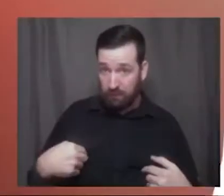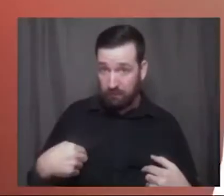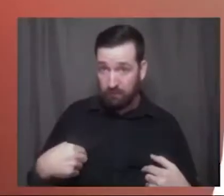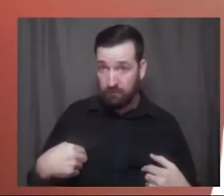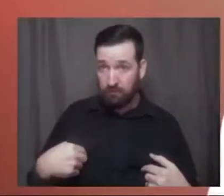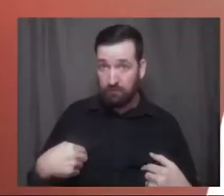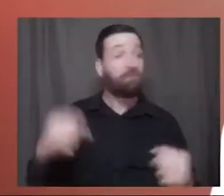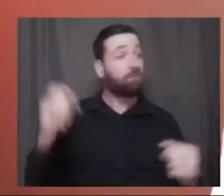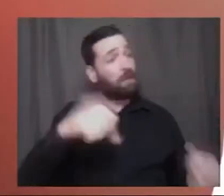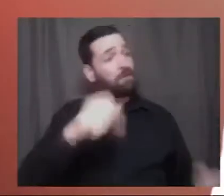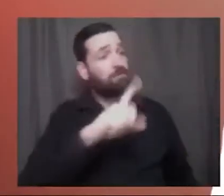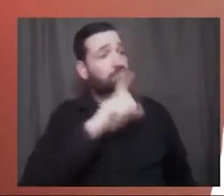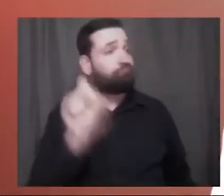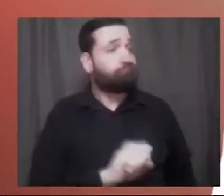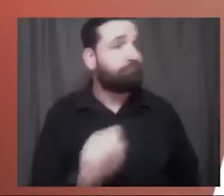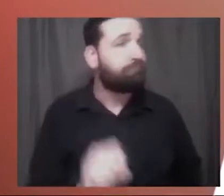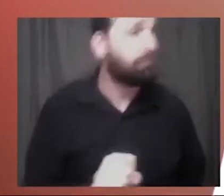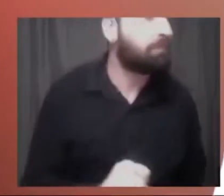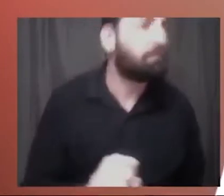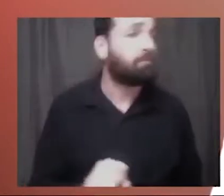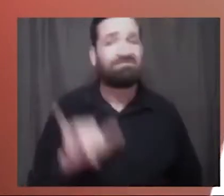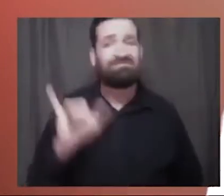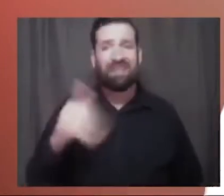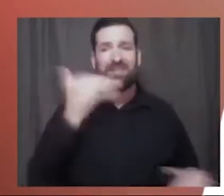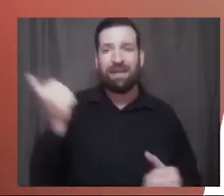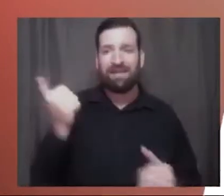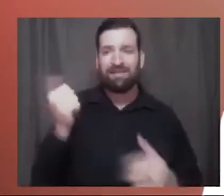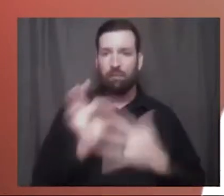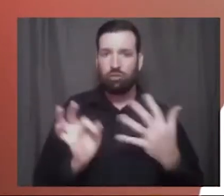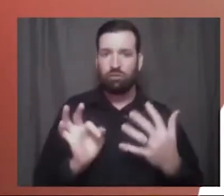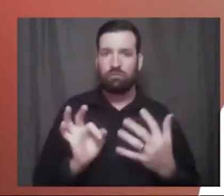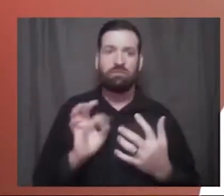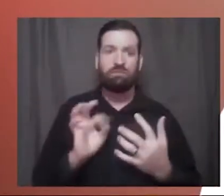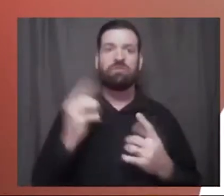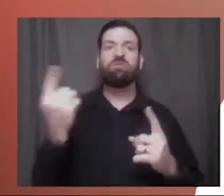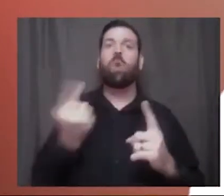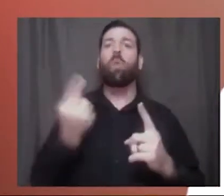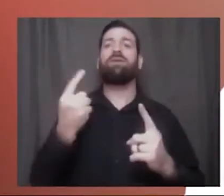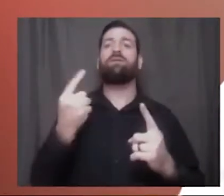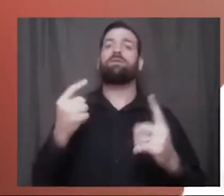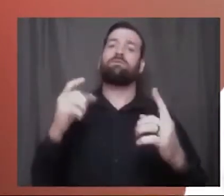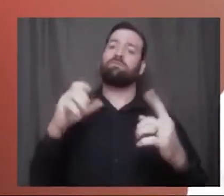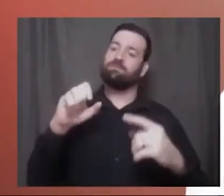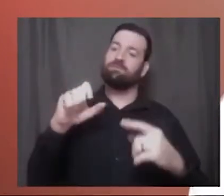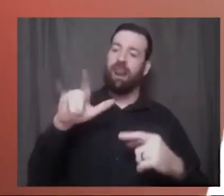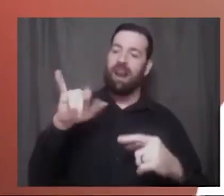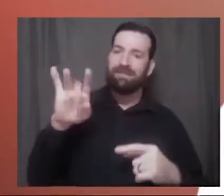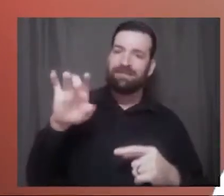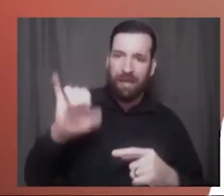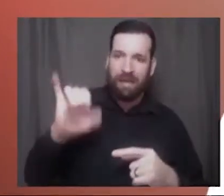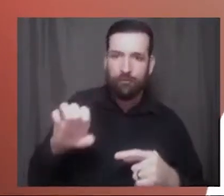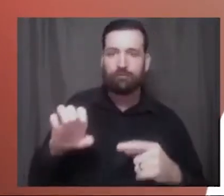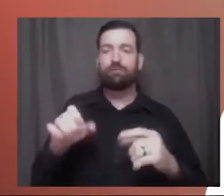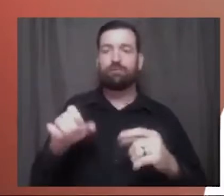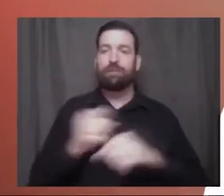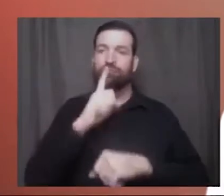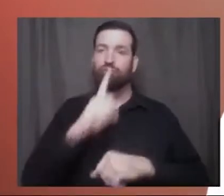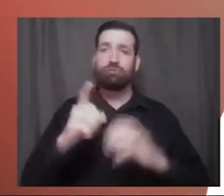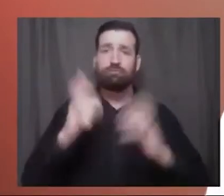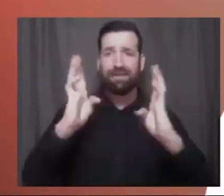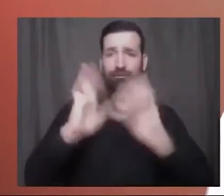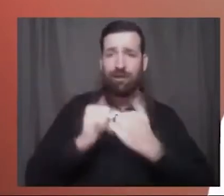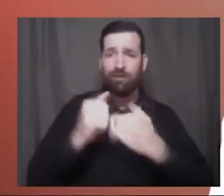absolutely. So, and that's the best way to do it. So it's always ideal if we can do things with lifestyle and with make sure that we're paying attention to how you're taking care of yourself day to day. That's